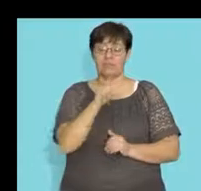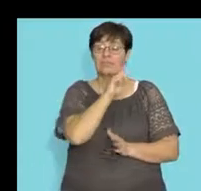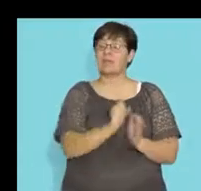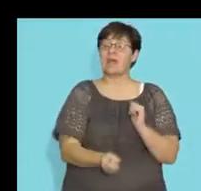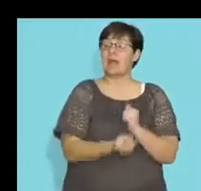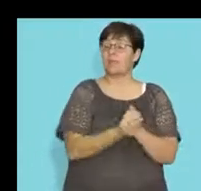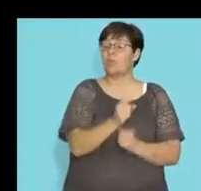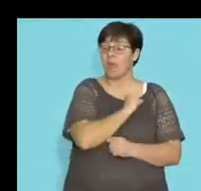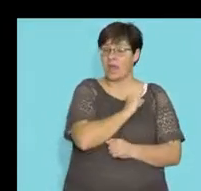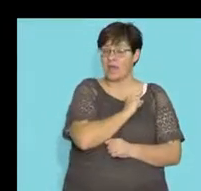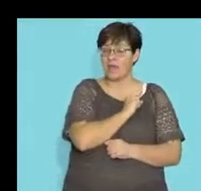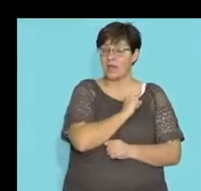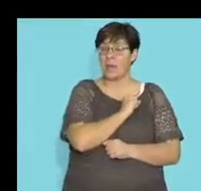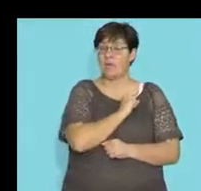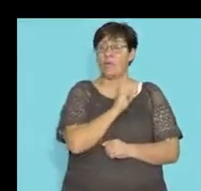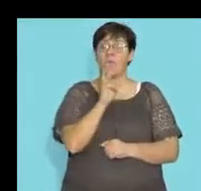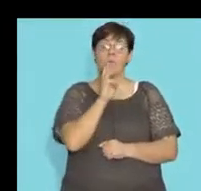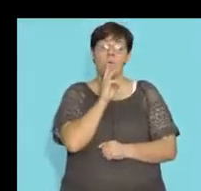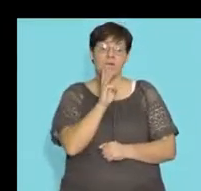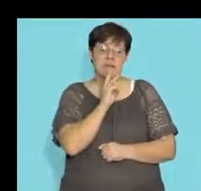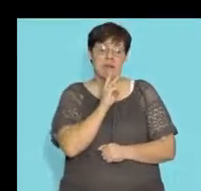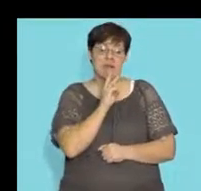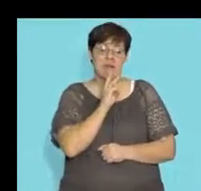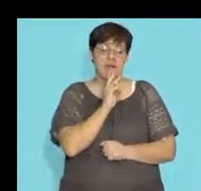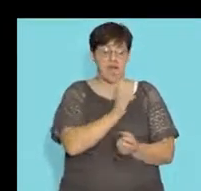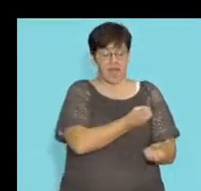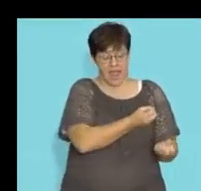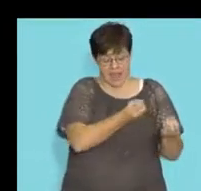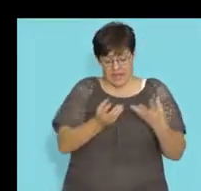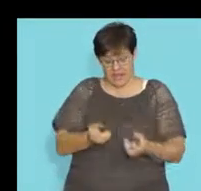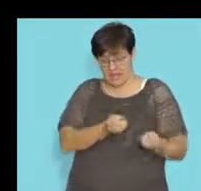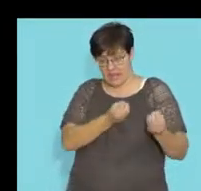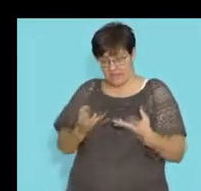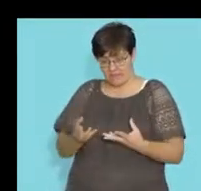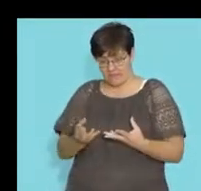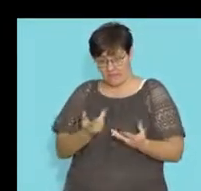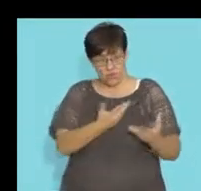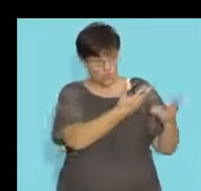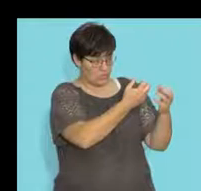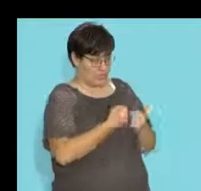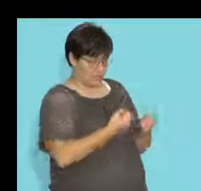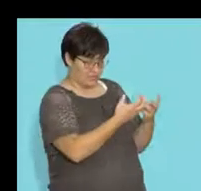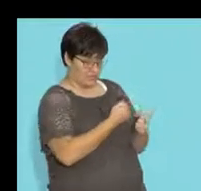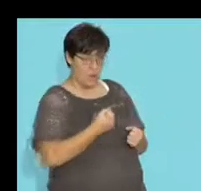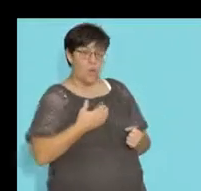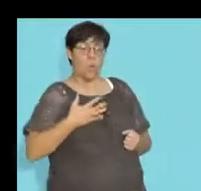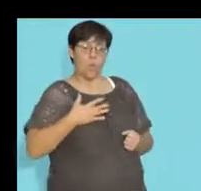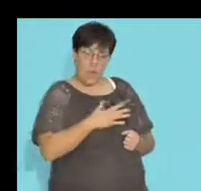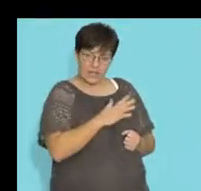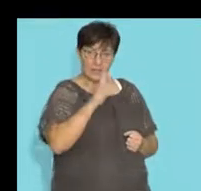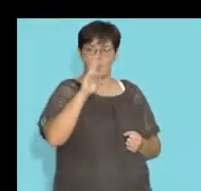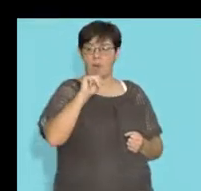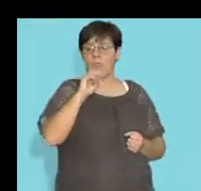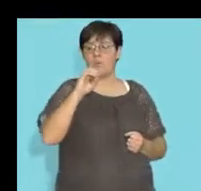cubed. And remember, this happens because water, during ionization,